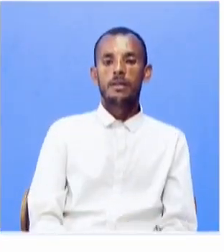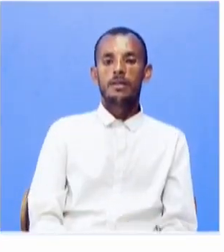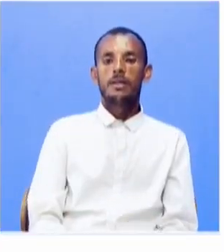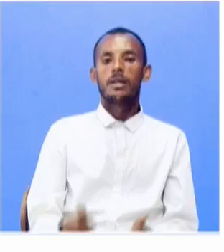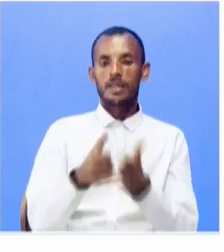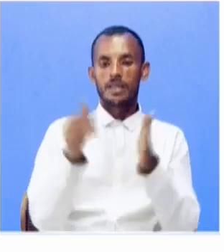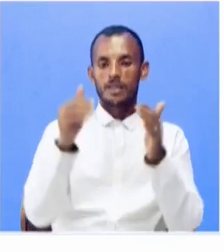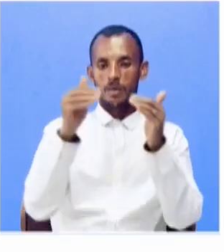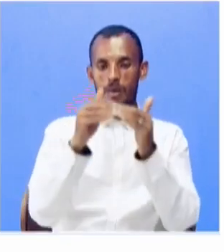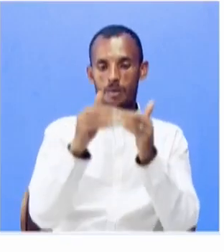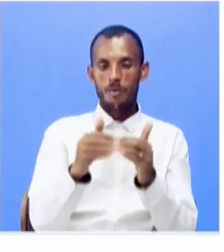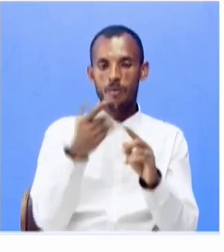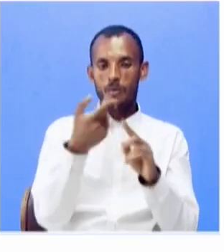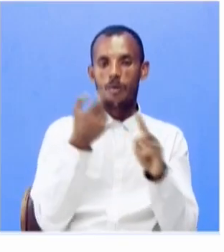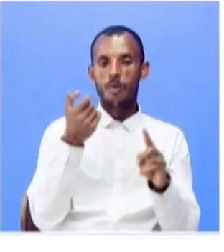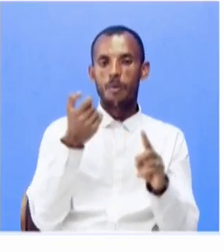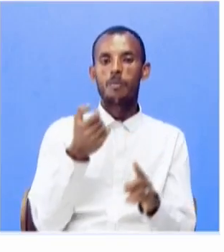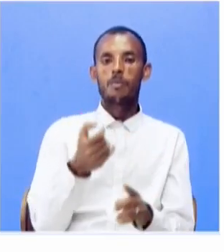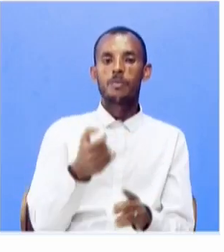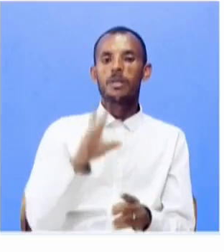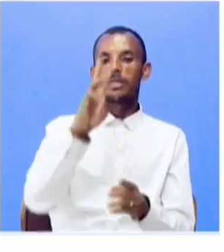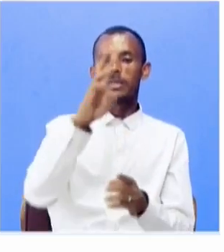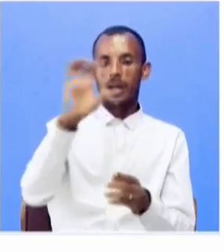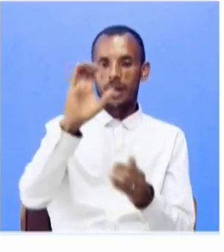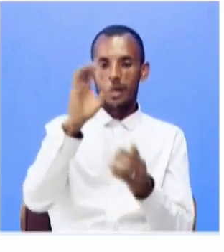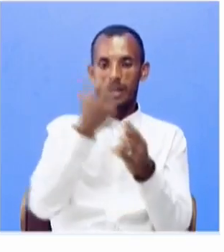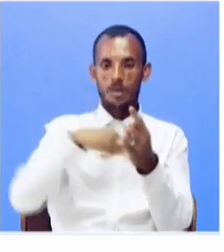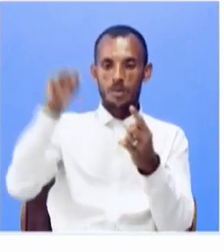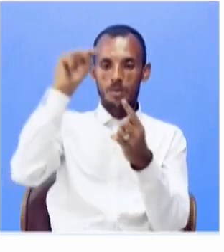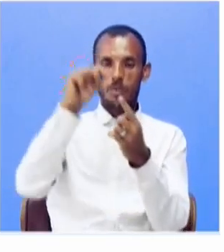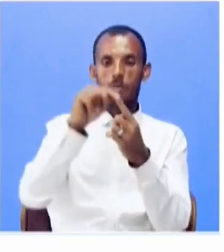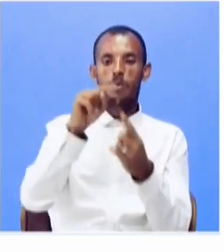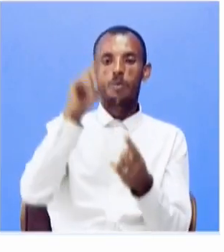is from this to this 600 to